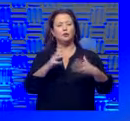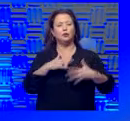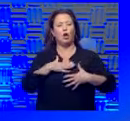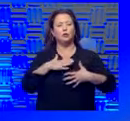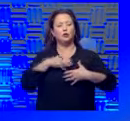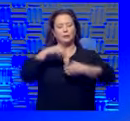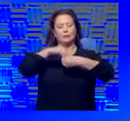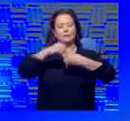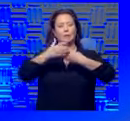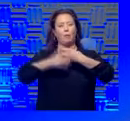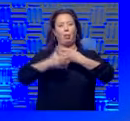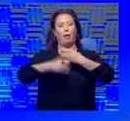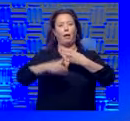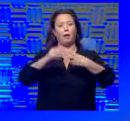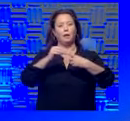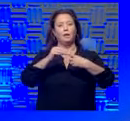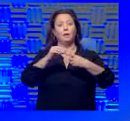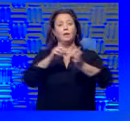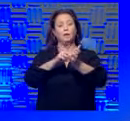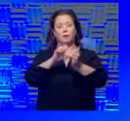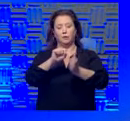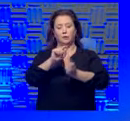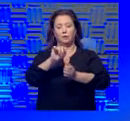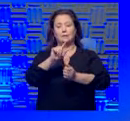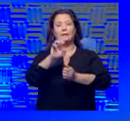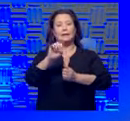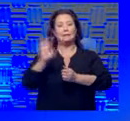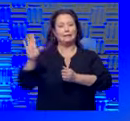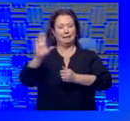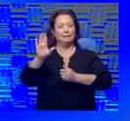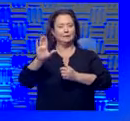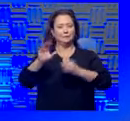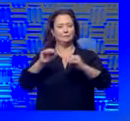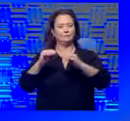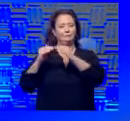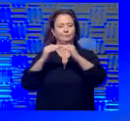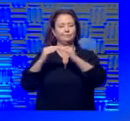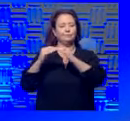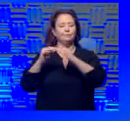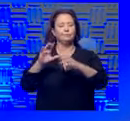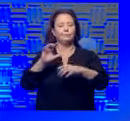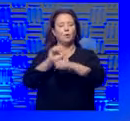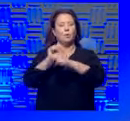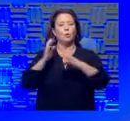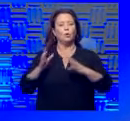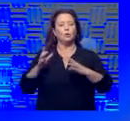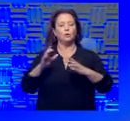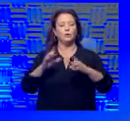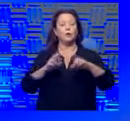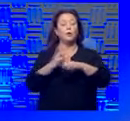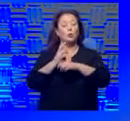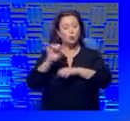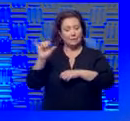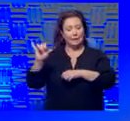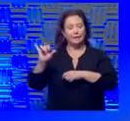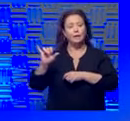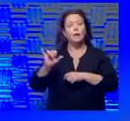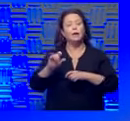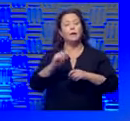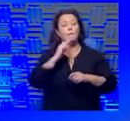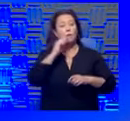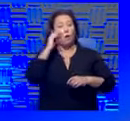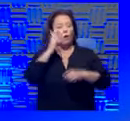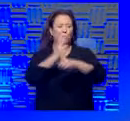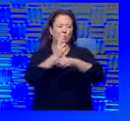blood. And certainly Dr. Stites and his pulmonary colleagues use them all the time for various reasons. I think for home use,